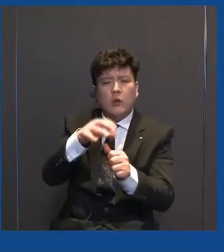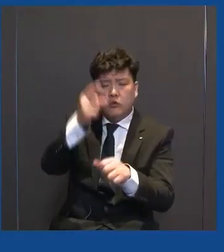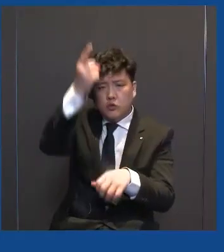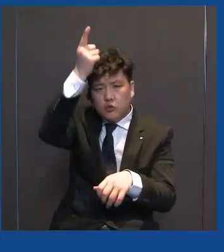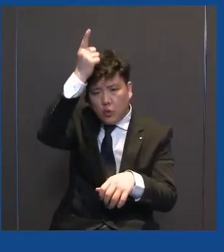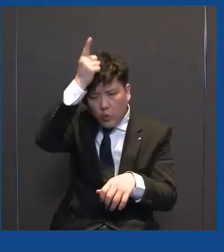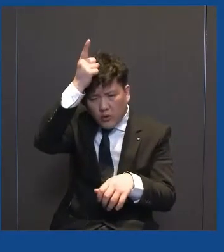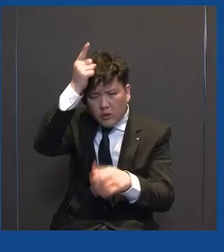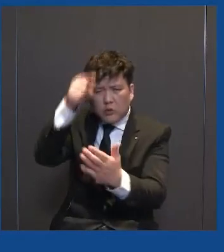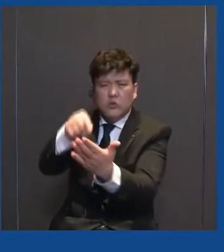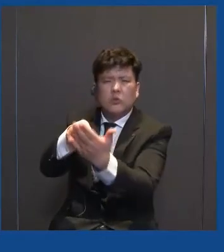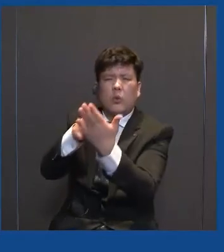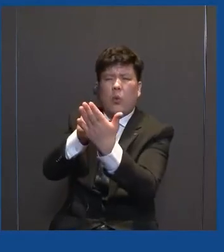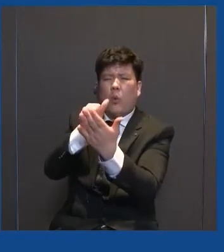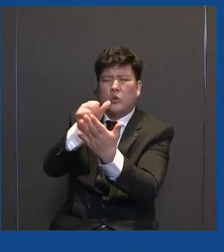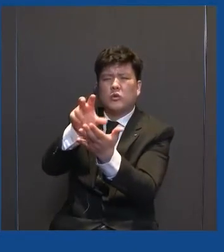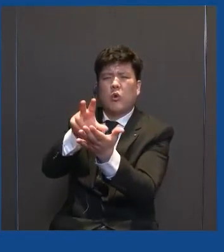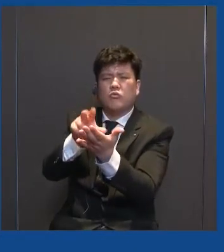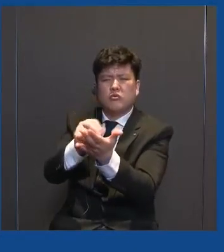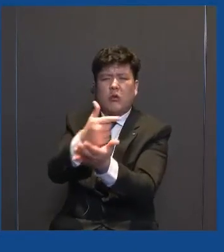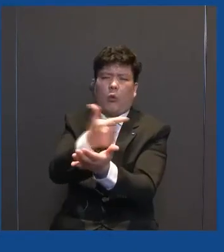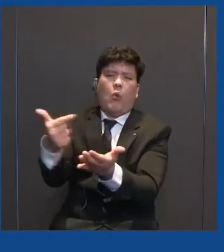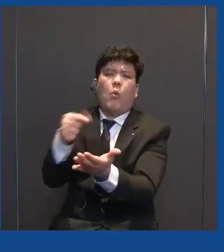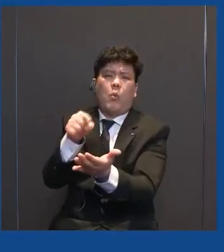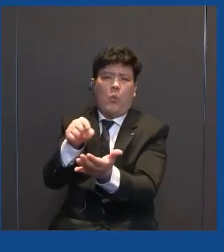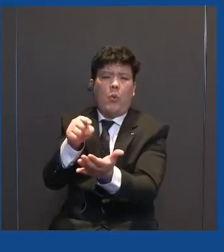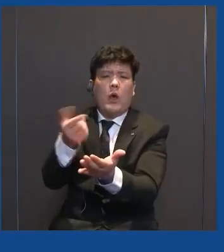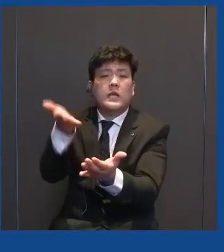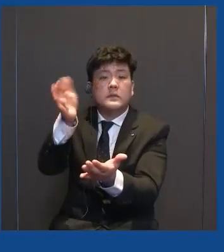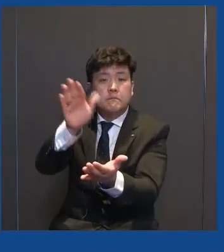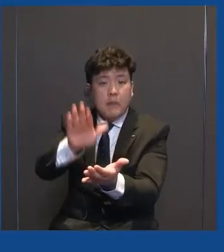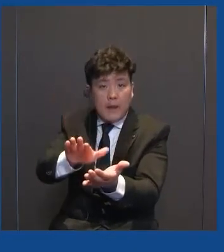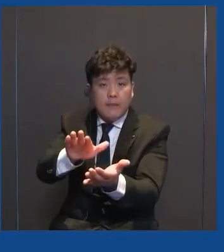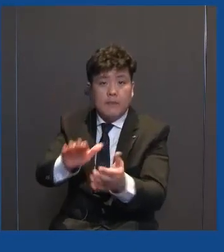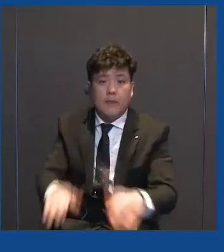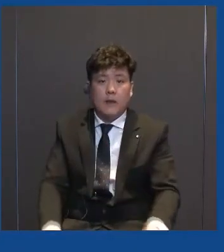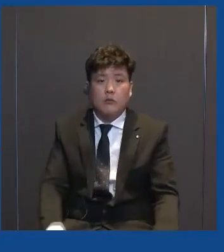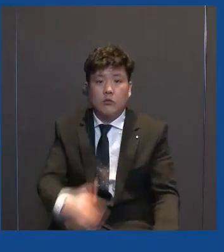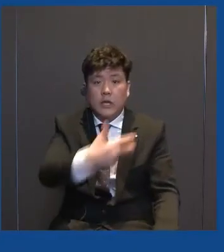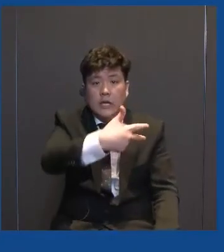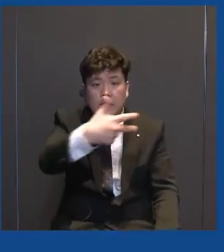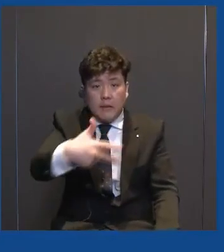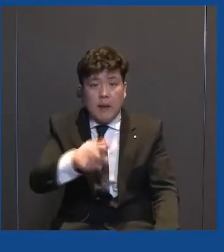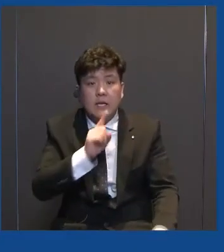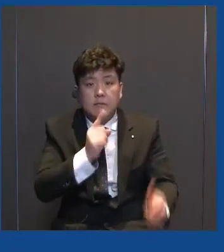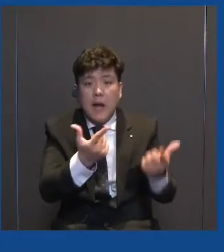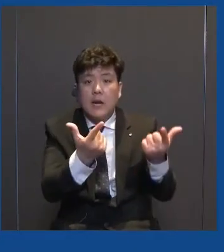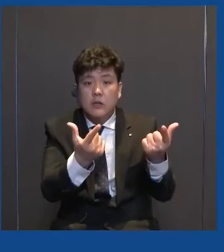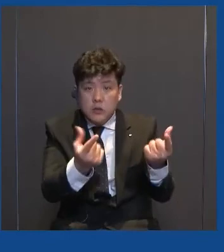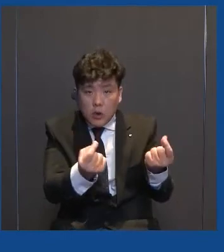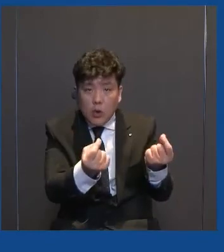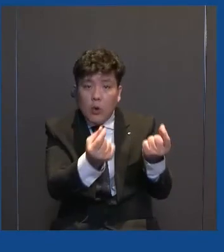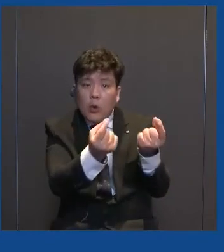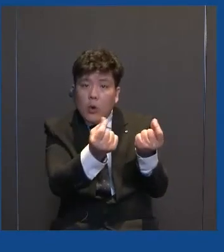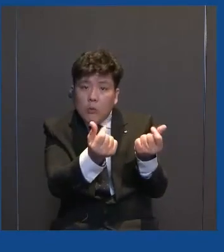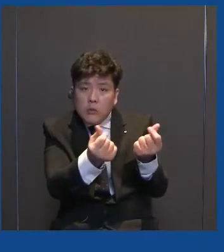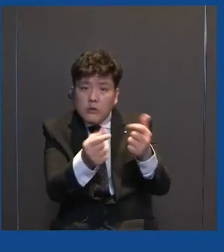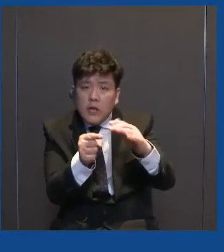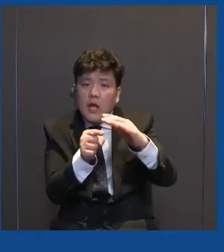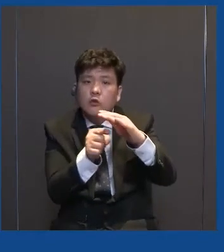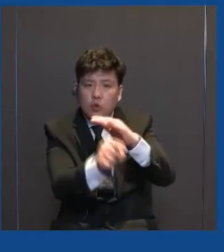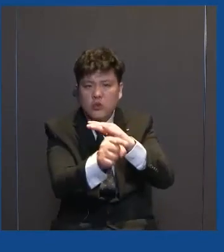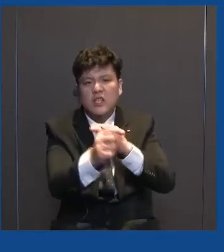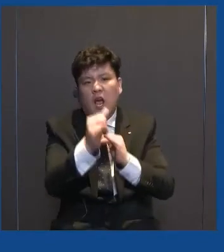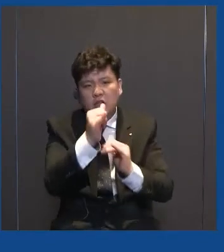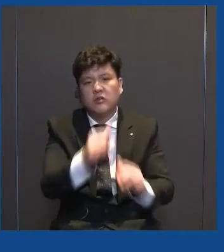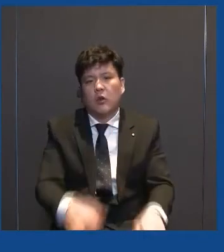problem. But we have similar measures, like my colleague of Denmark already talked about. So there were hotlines,